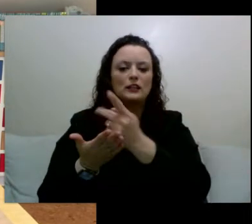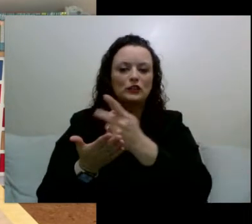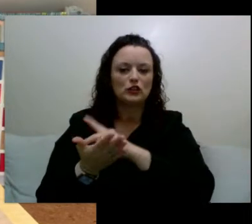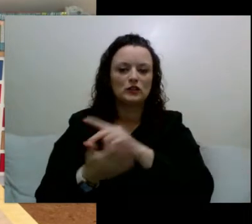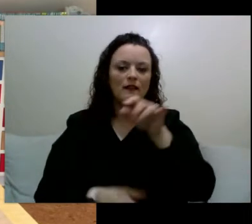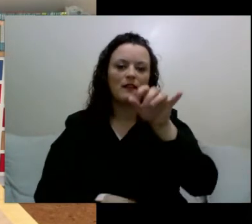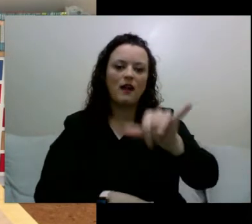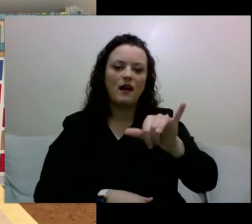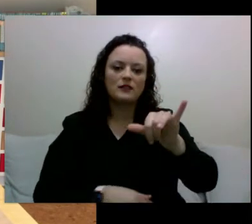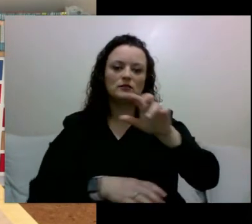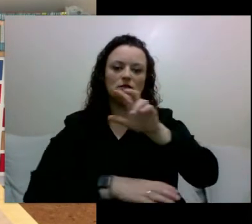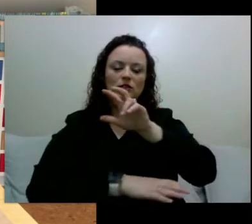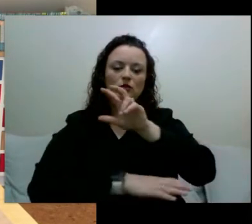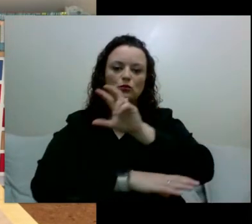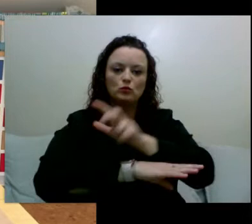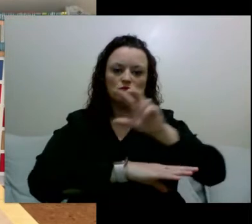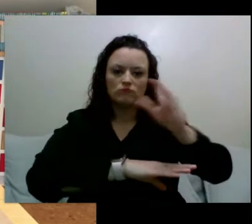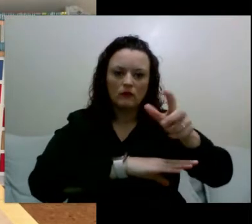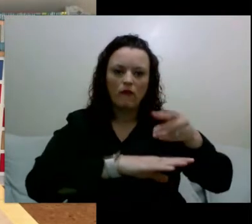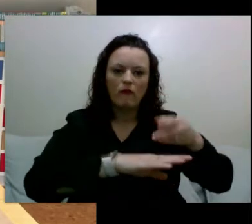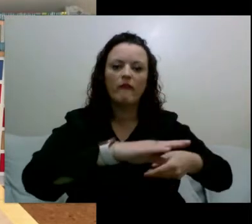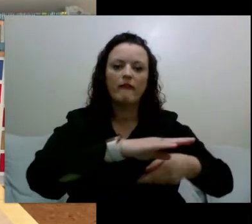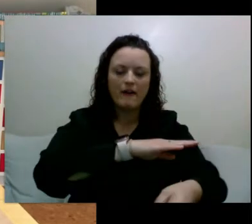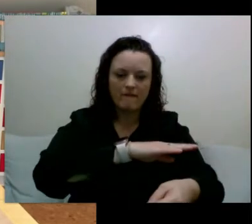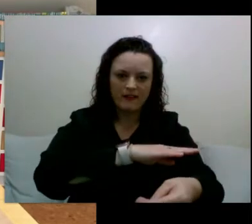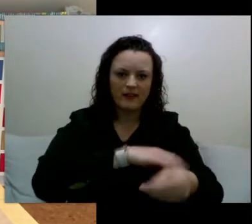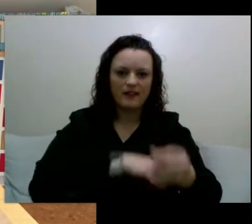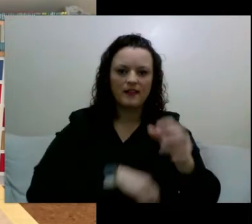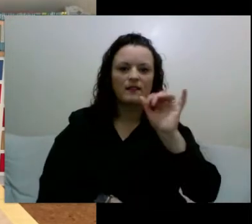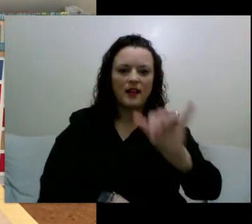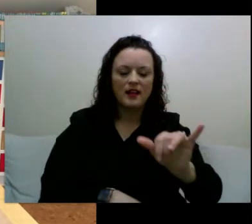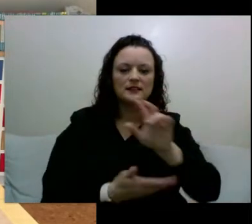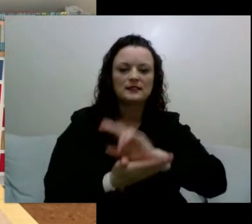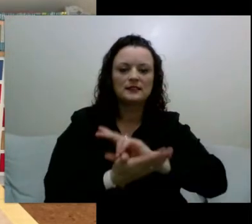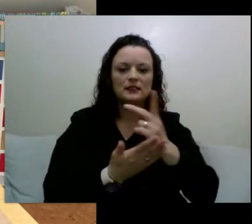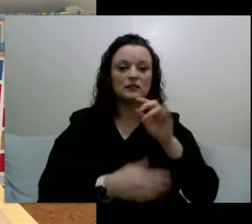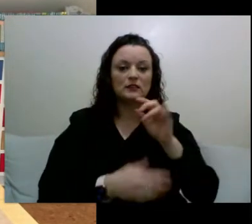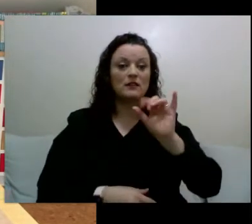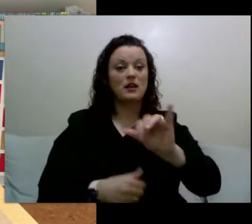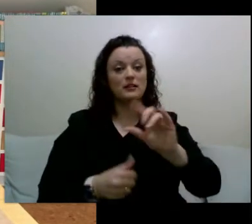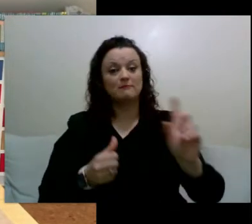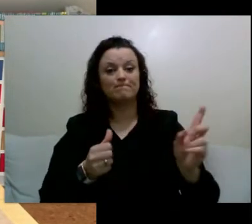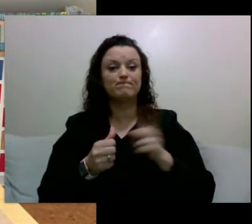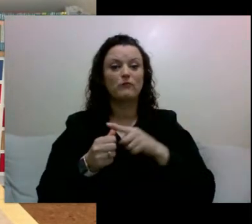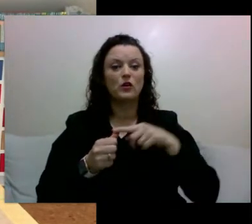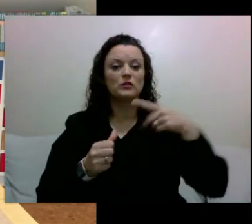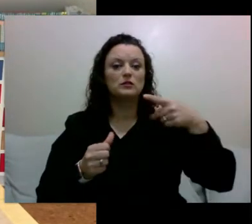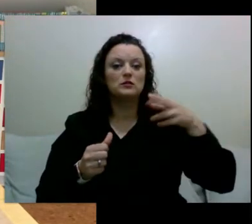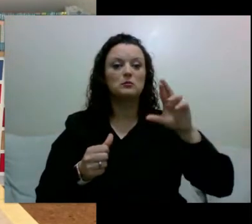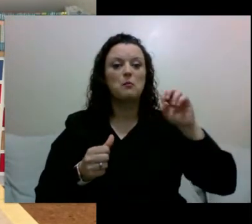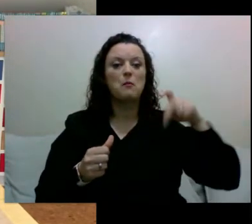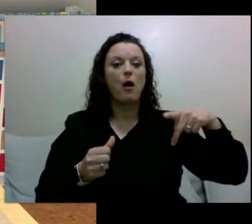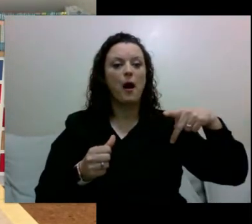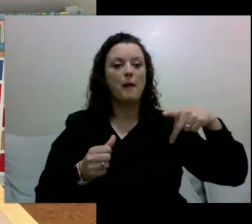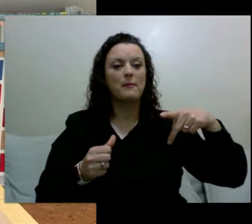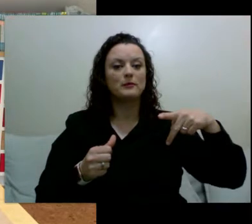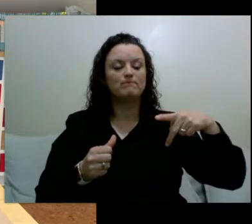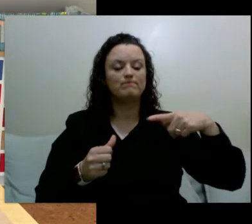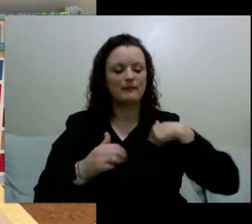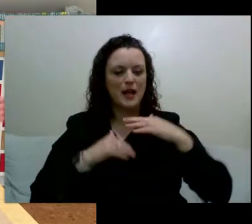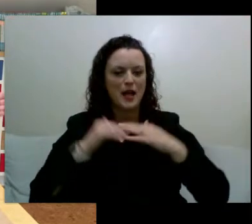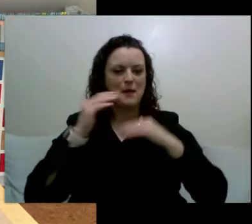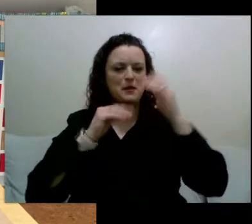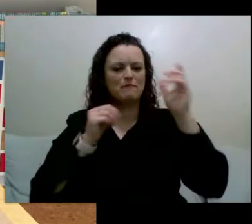stovetop and the oven in the kitchen. This is the first prop that I built. The very first one